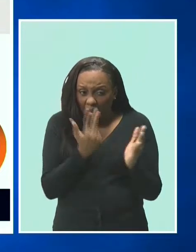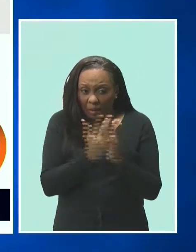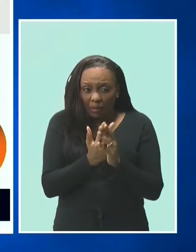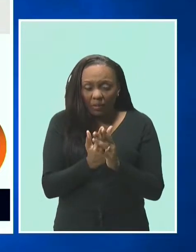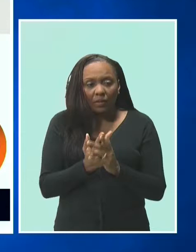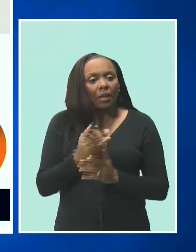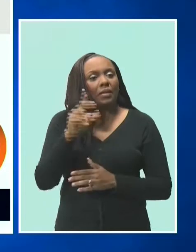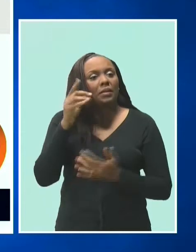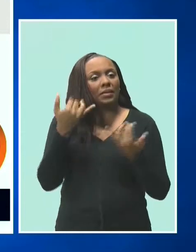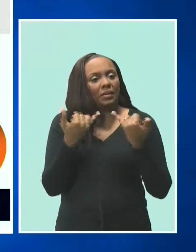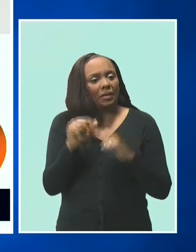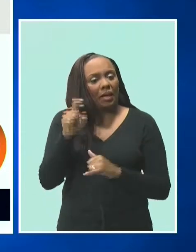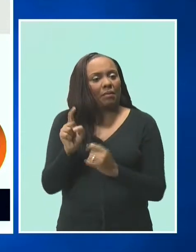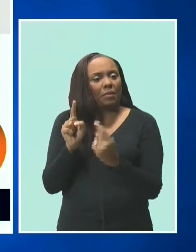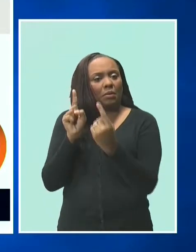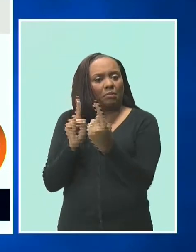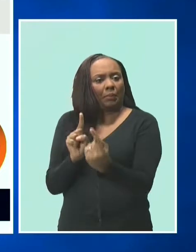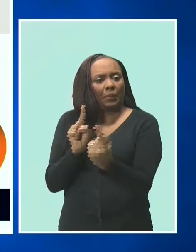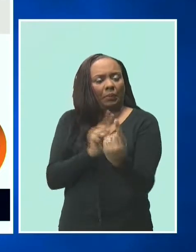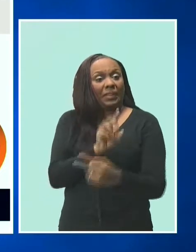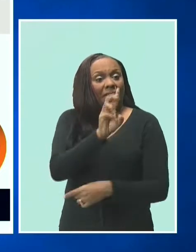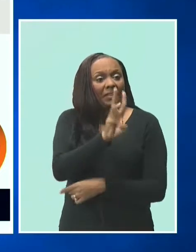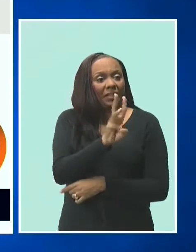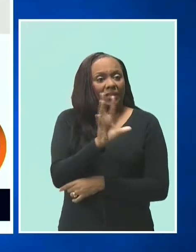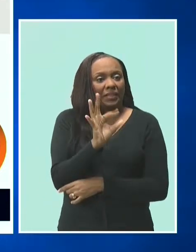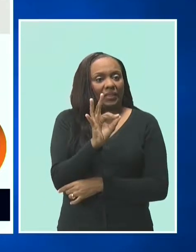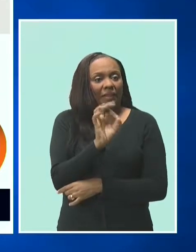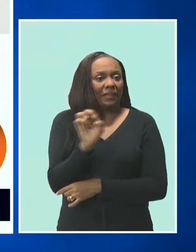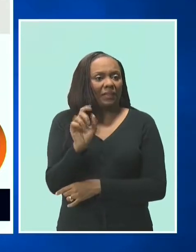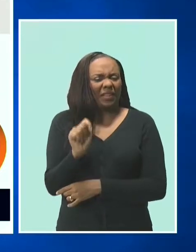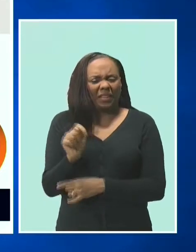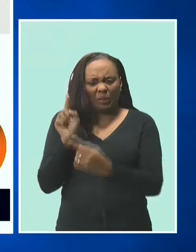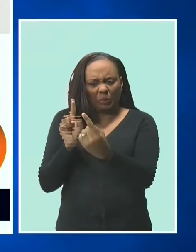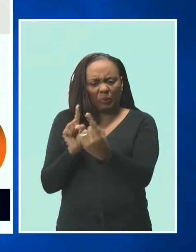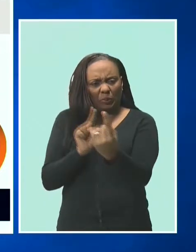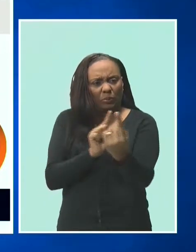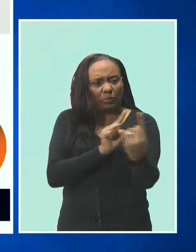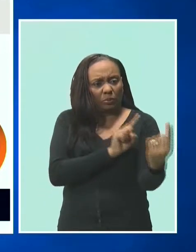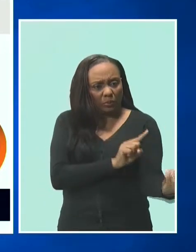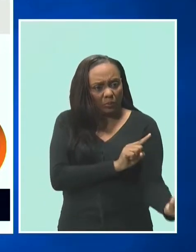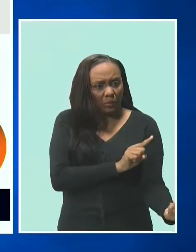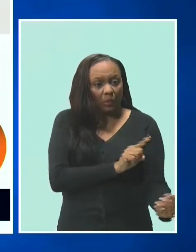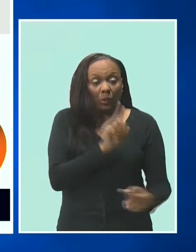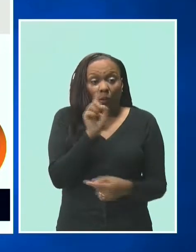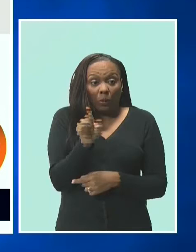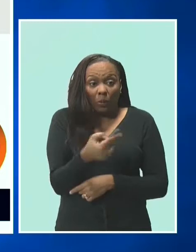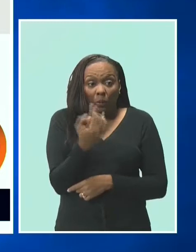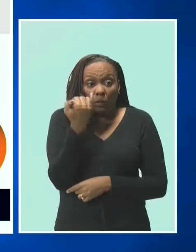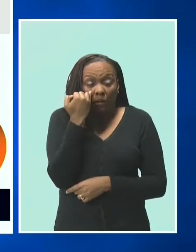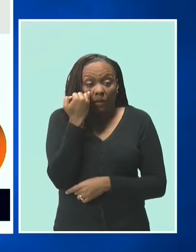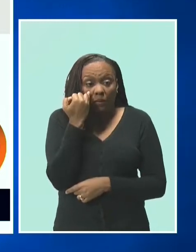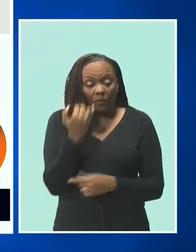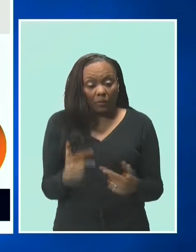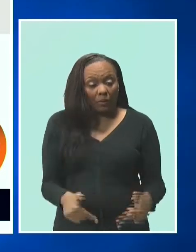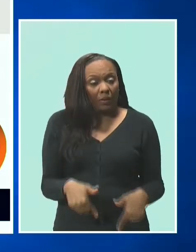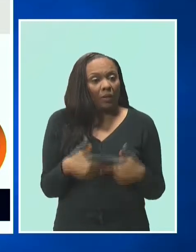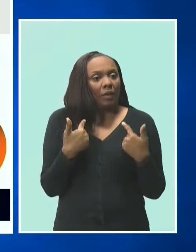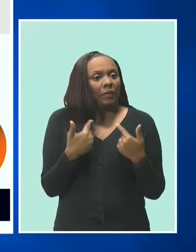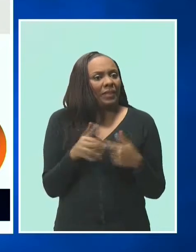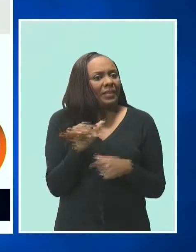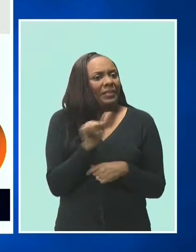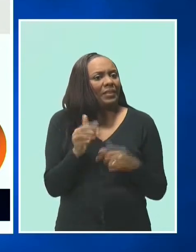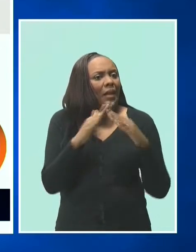physical distance of 6 feet must be observed between individuals unless they are members of the